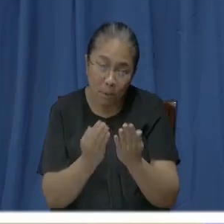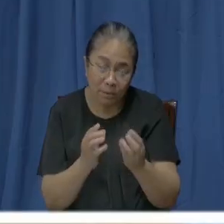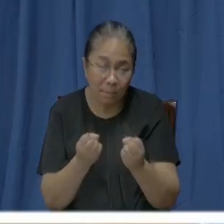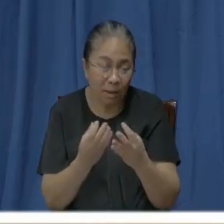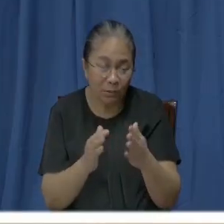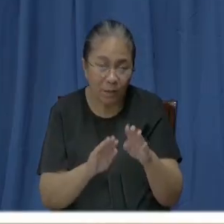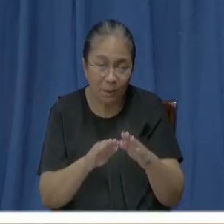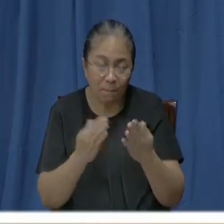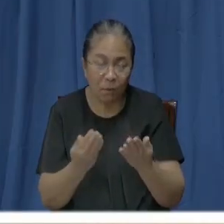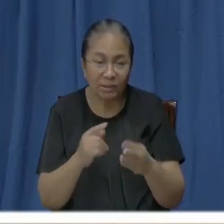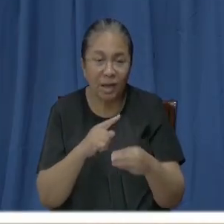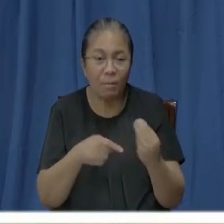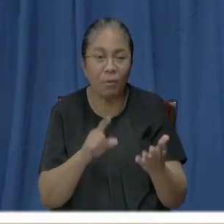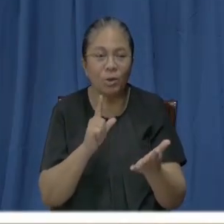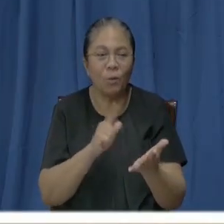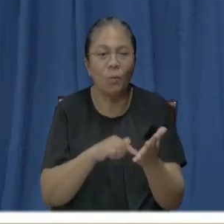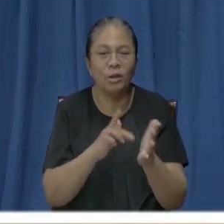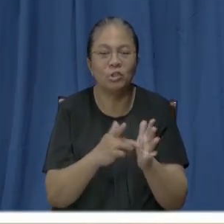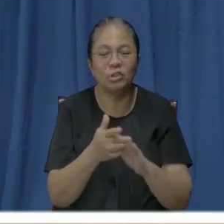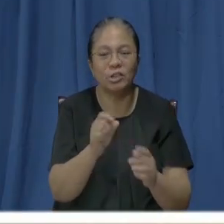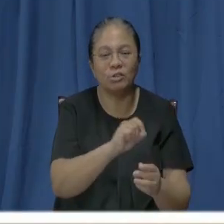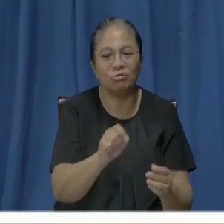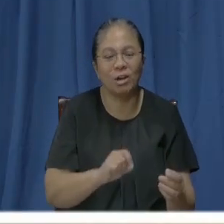The simplest one is, where is the man?